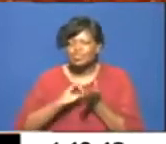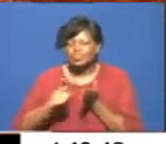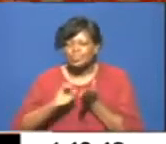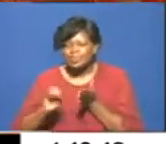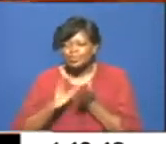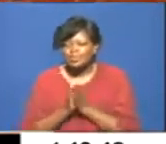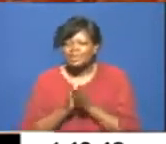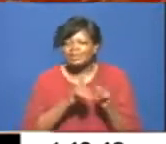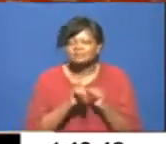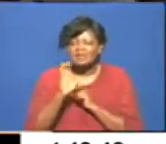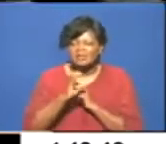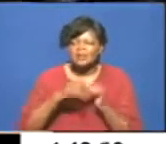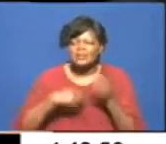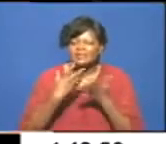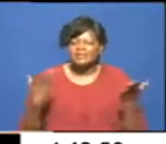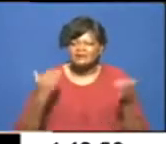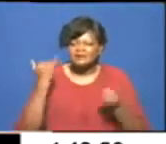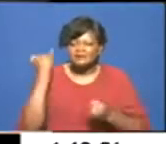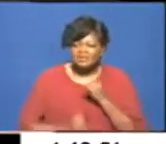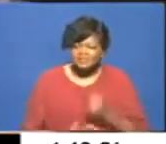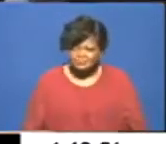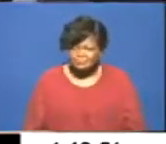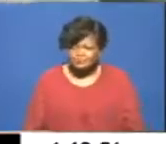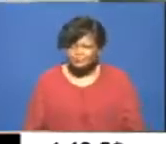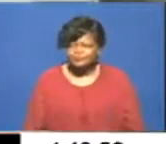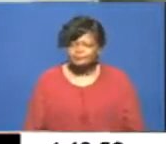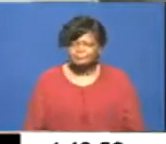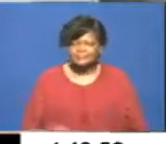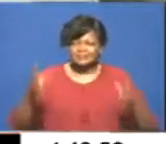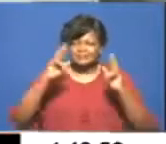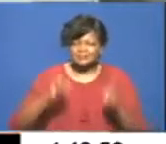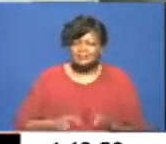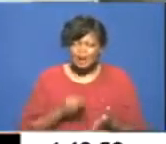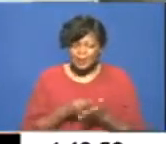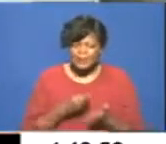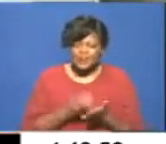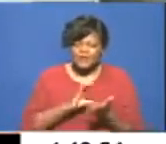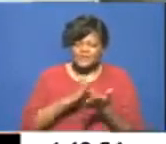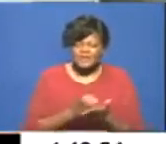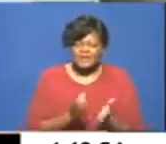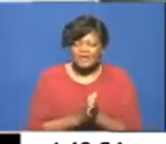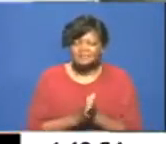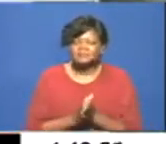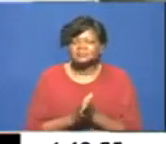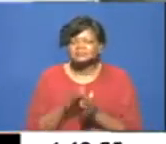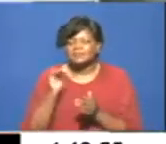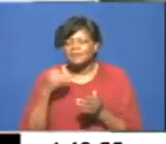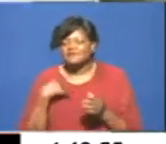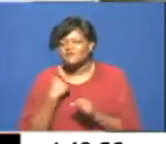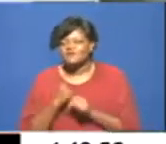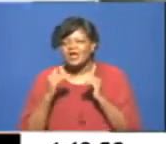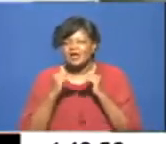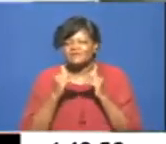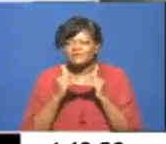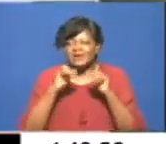purchase the goods. Finally, the International Monetary Fund and Zambia have reached a staff-level agreement